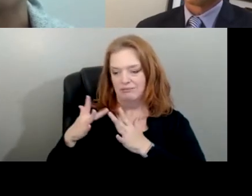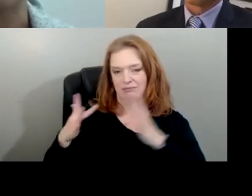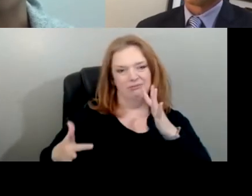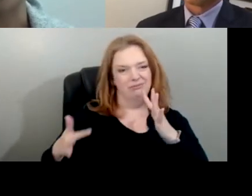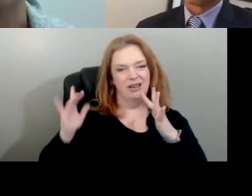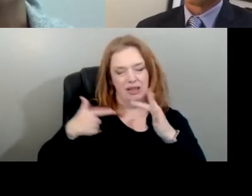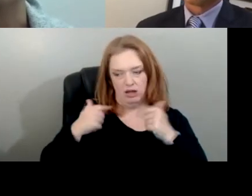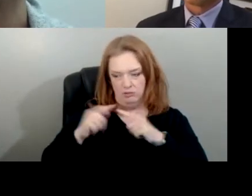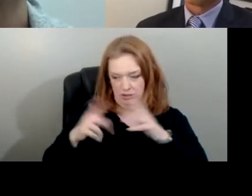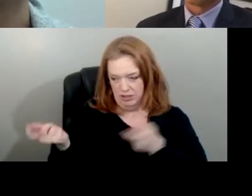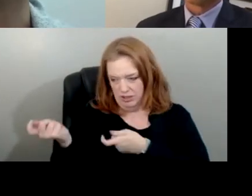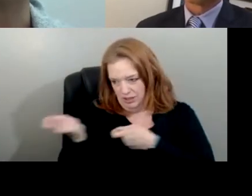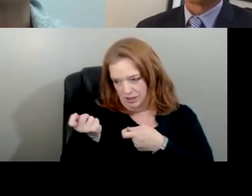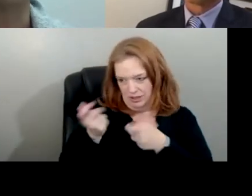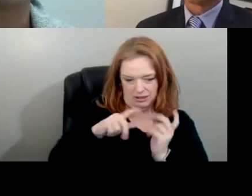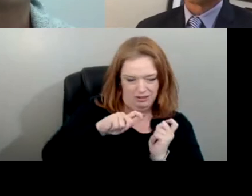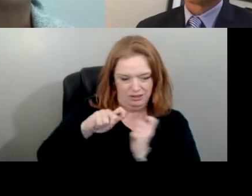to network and to build